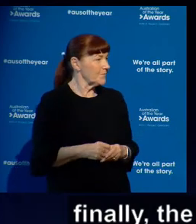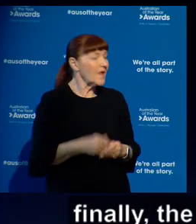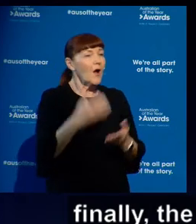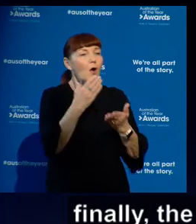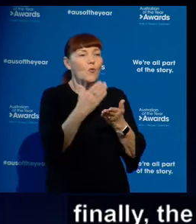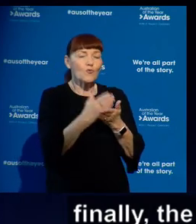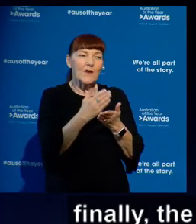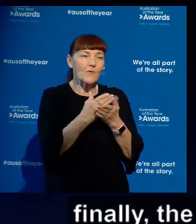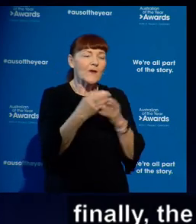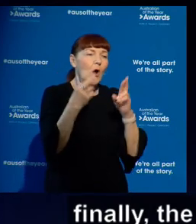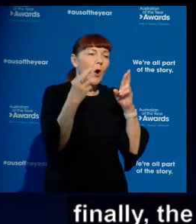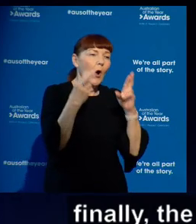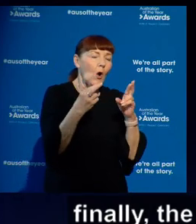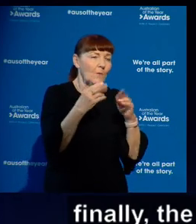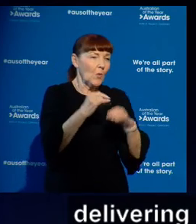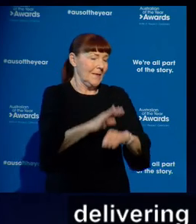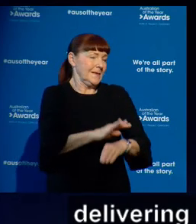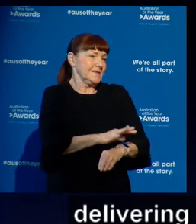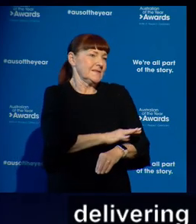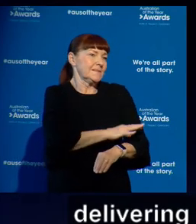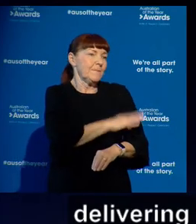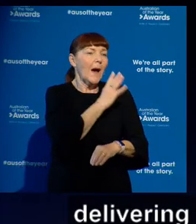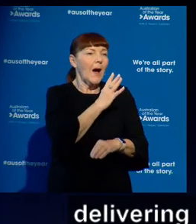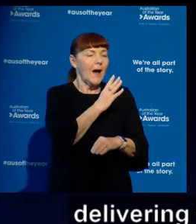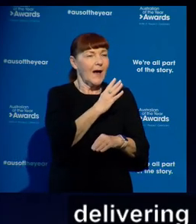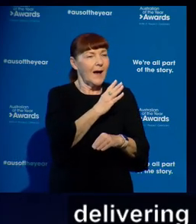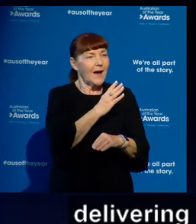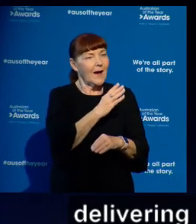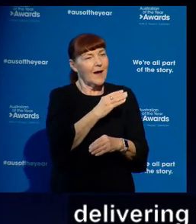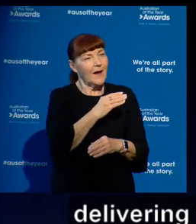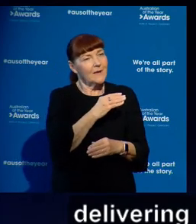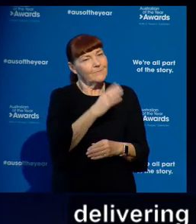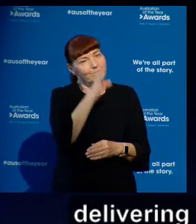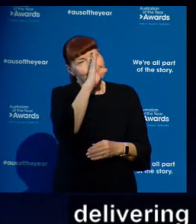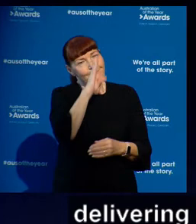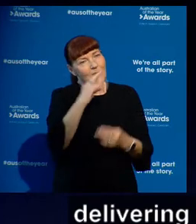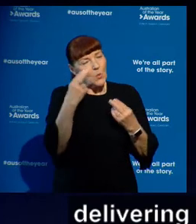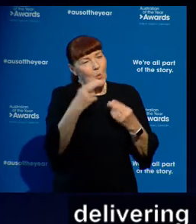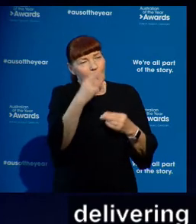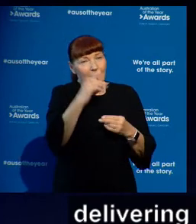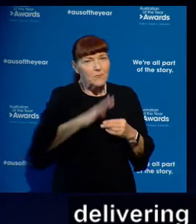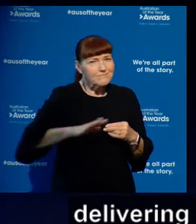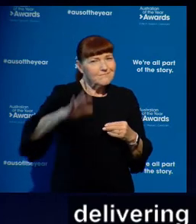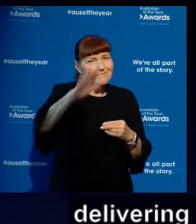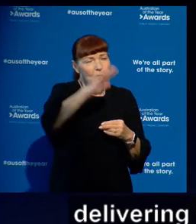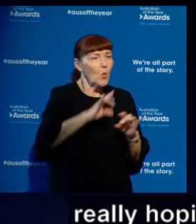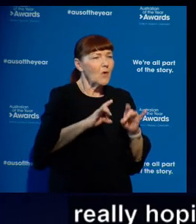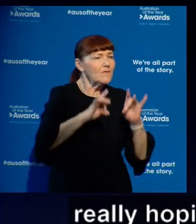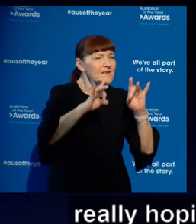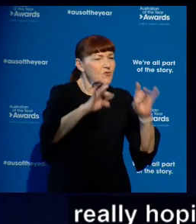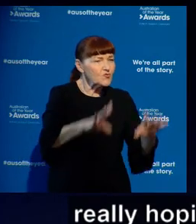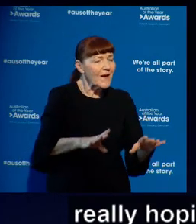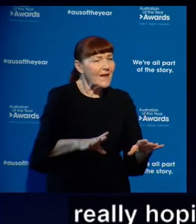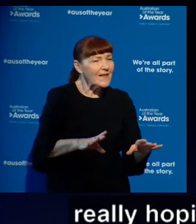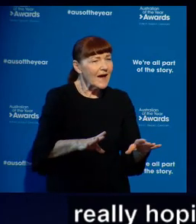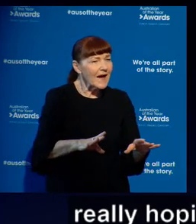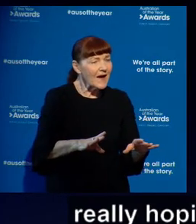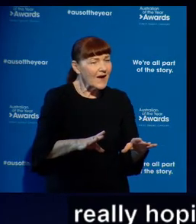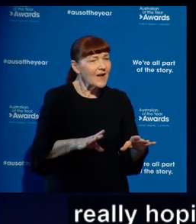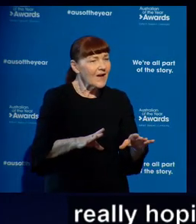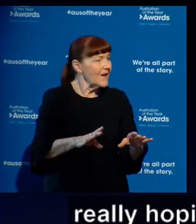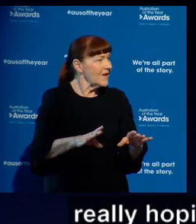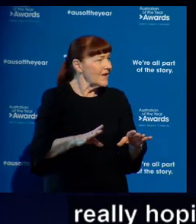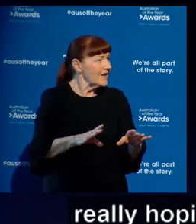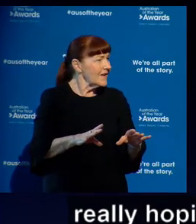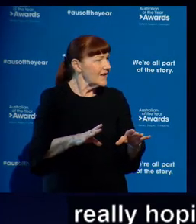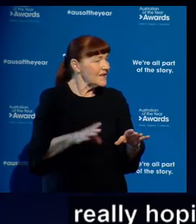it will have is just to inspire everyday people in every town in Australia to just get